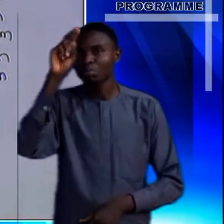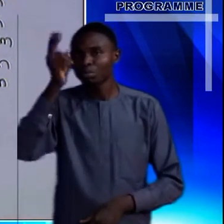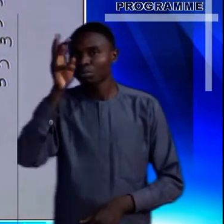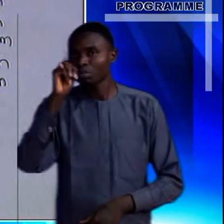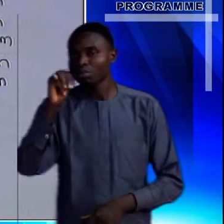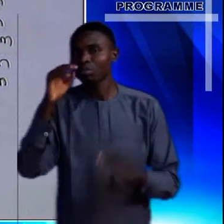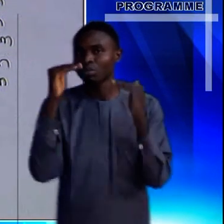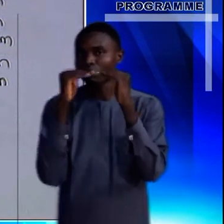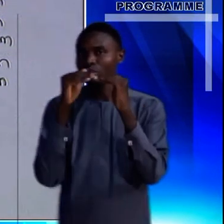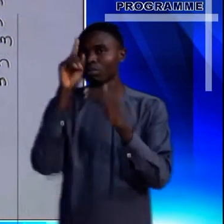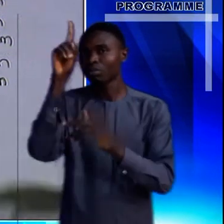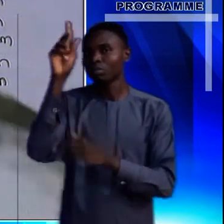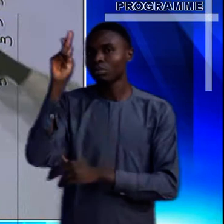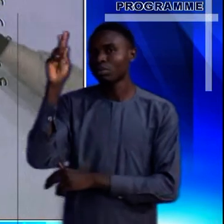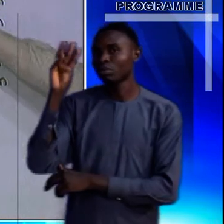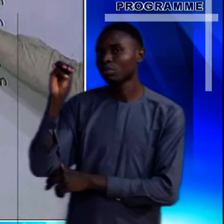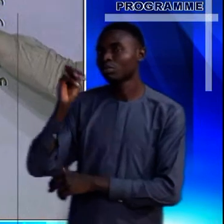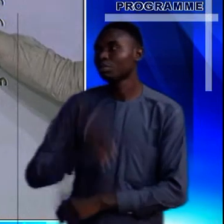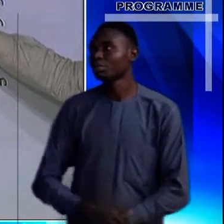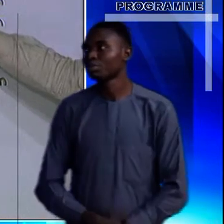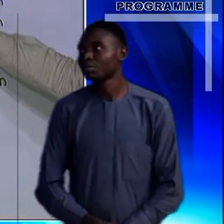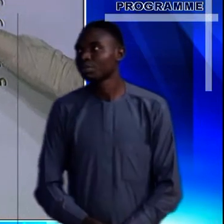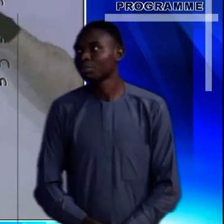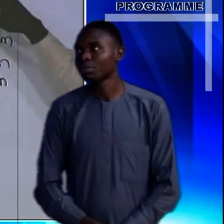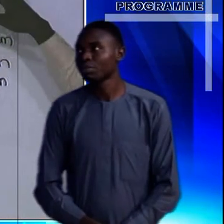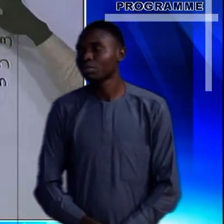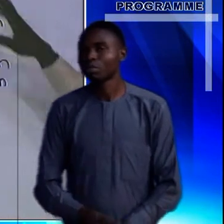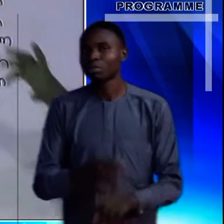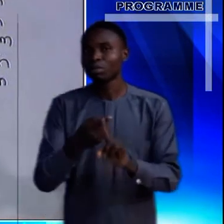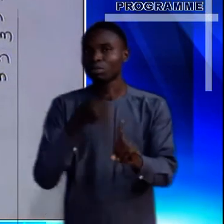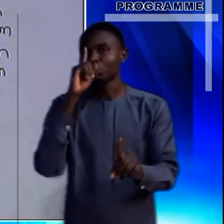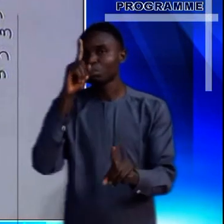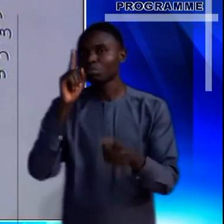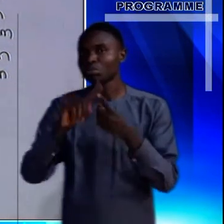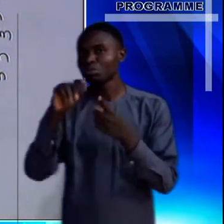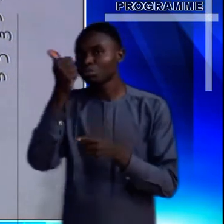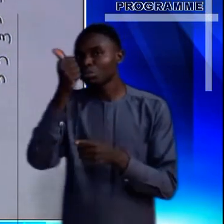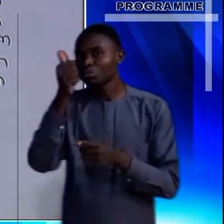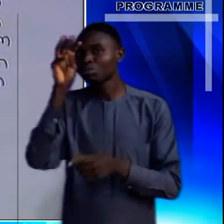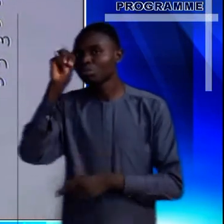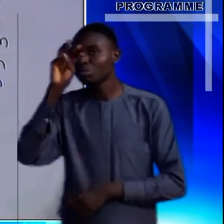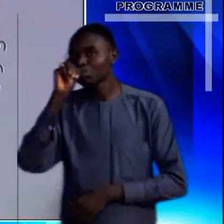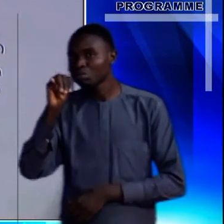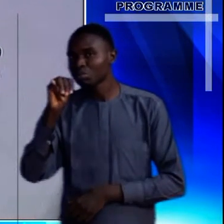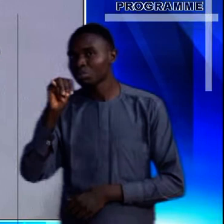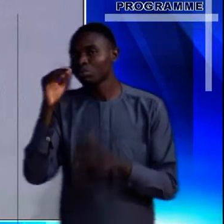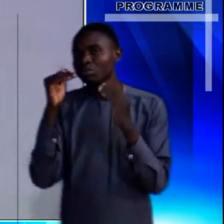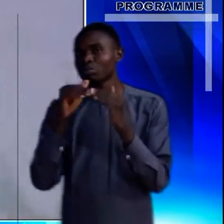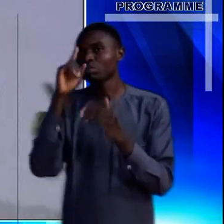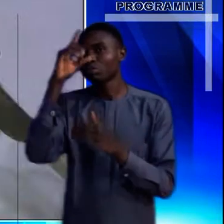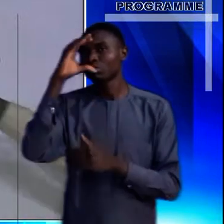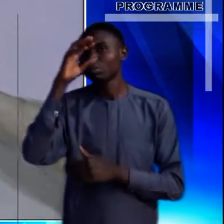kilometer. Now, from 1 up to 10 millimeters give us only 1